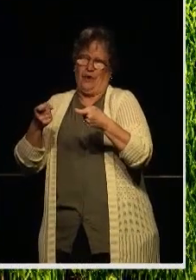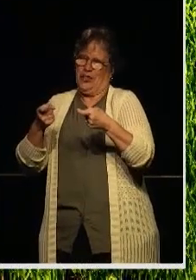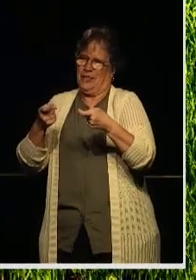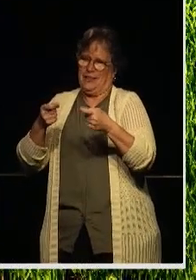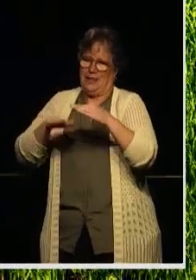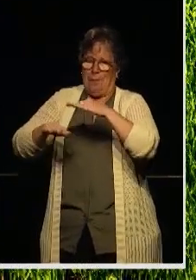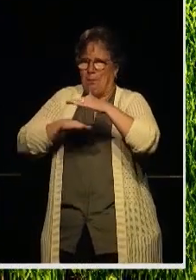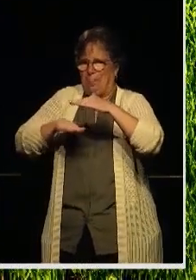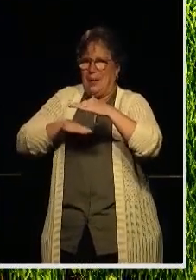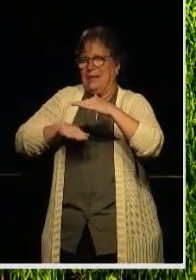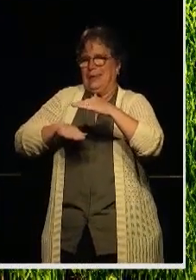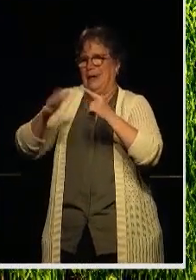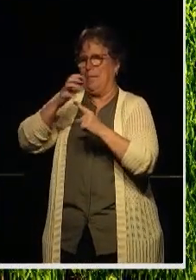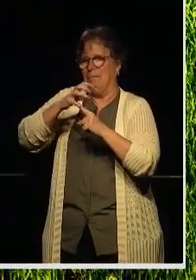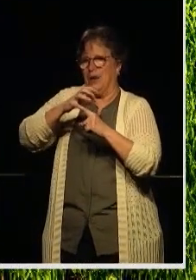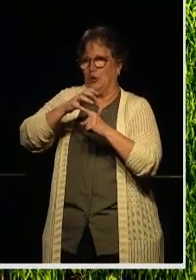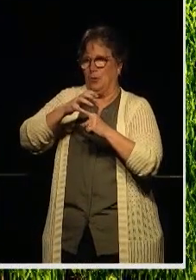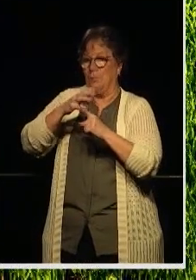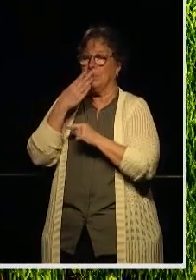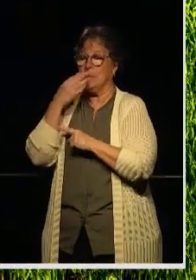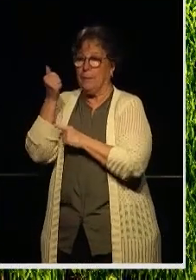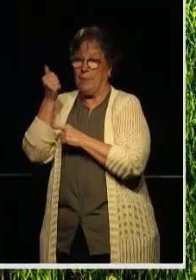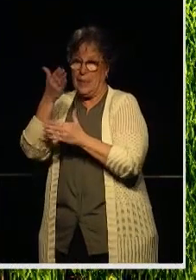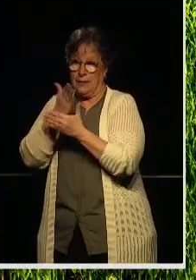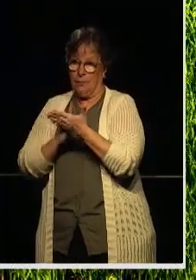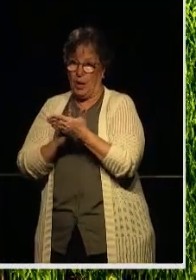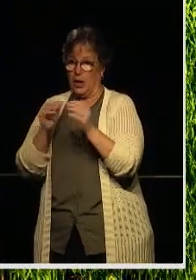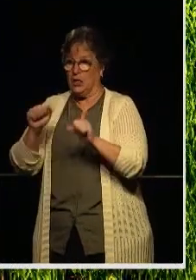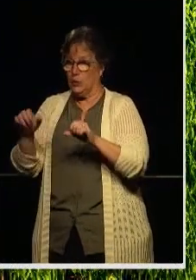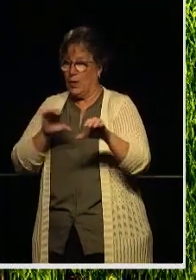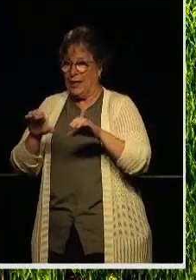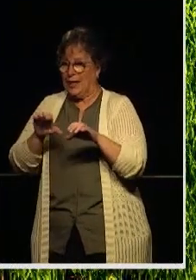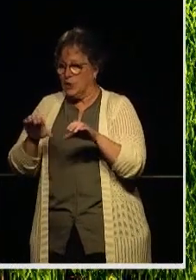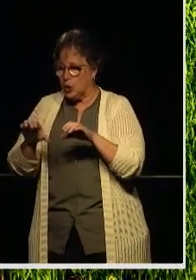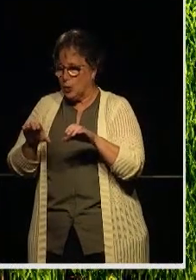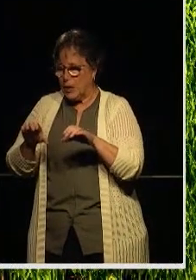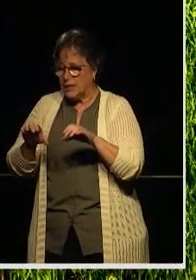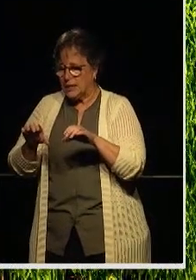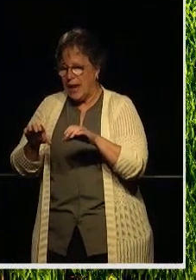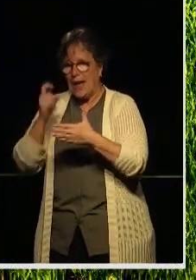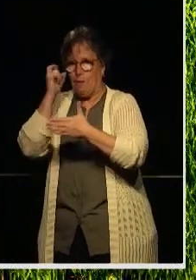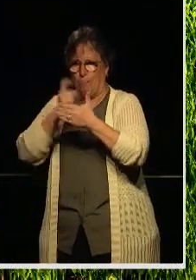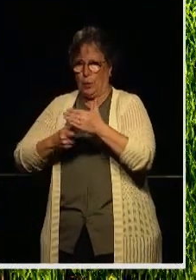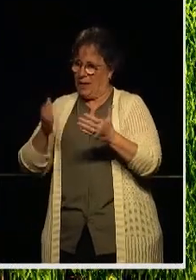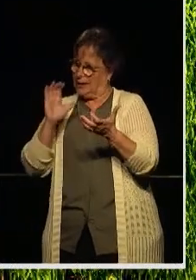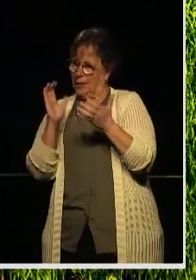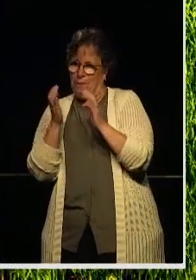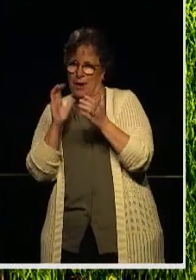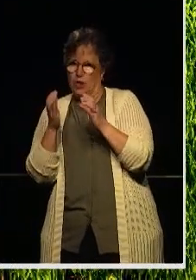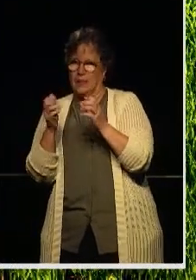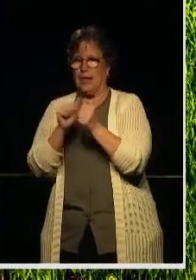for any mushroom. The best part is we can do this right at price parity with those solutions already on the market.